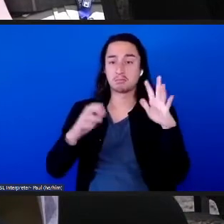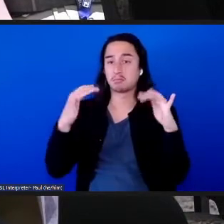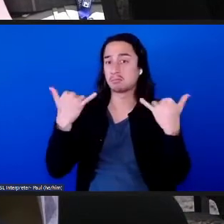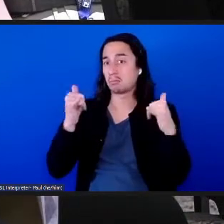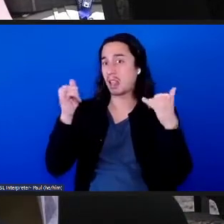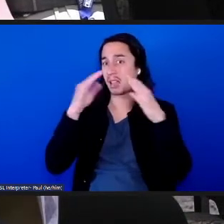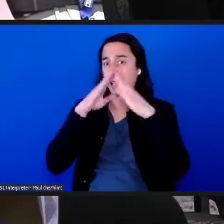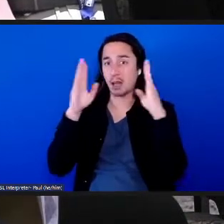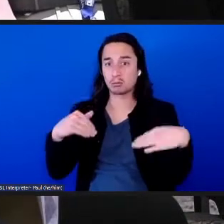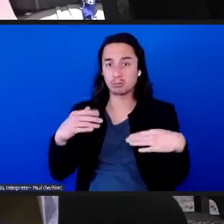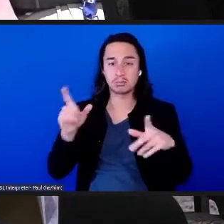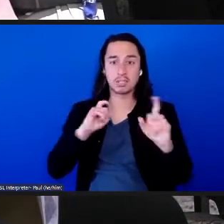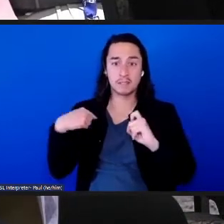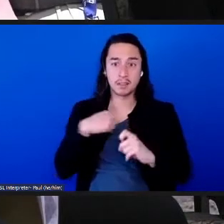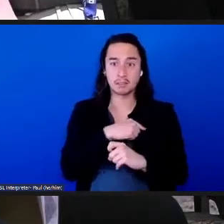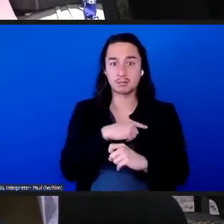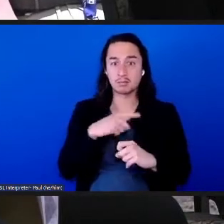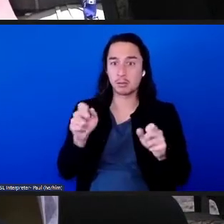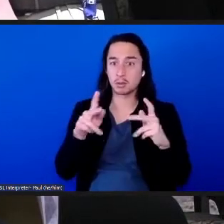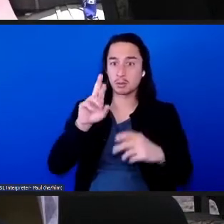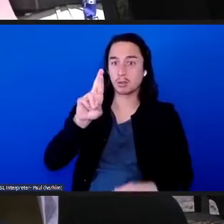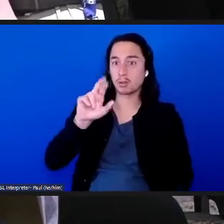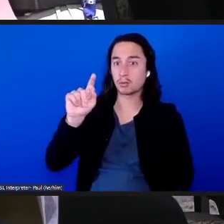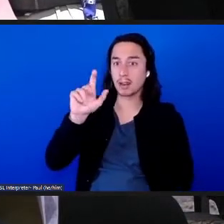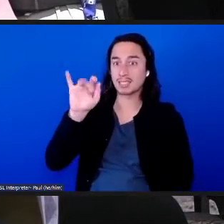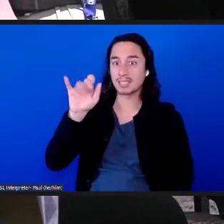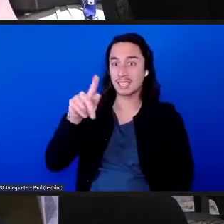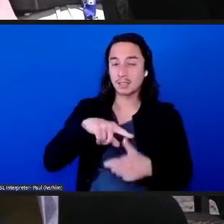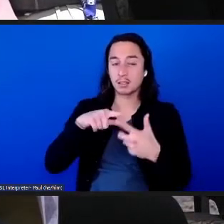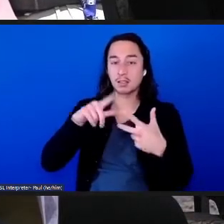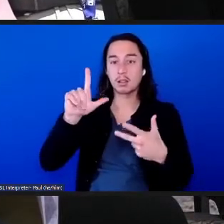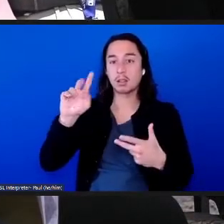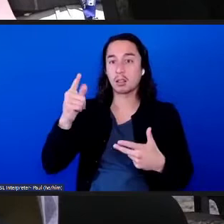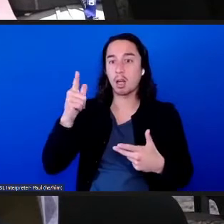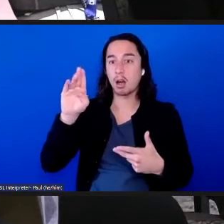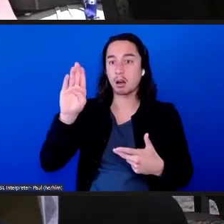these opportunities: Rattlestick, Long Wharf, Rep Stage.